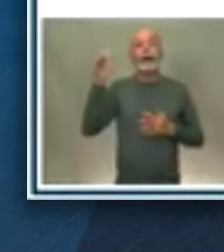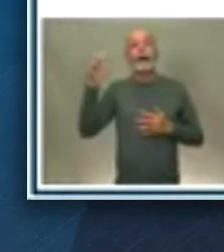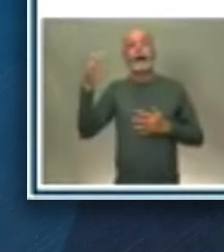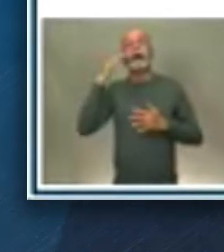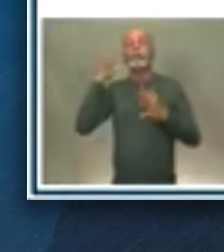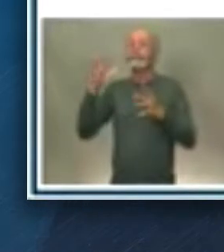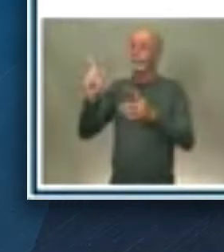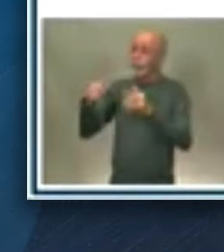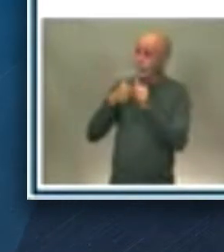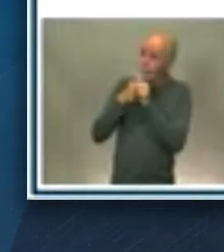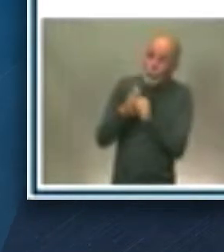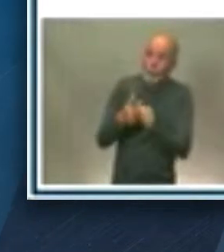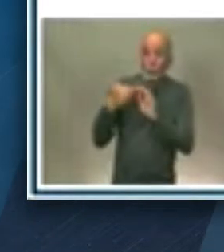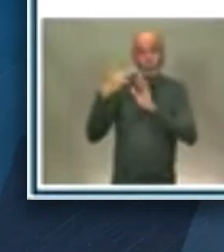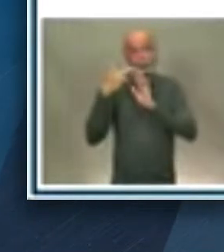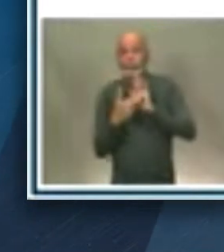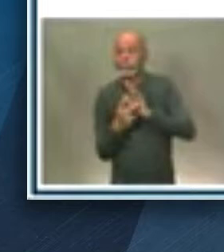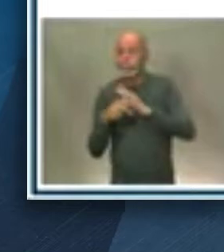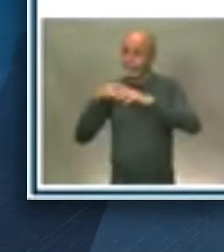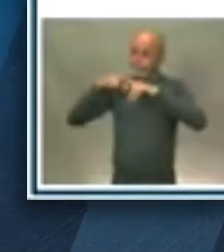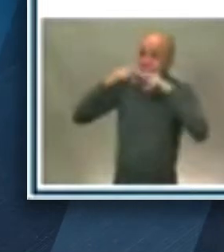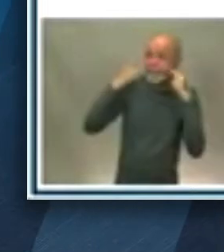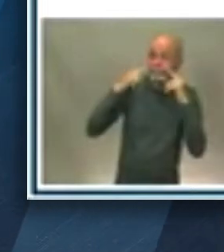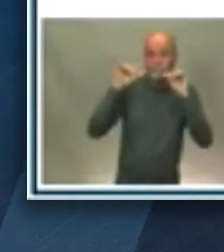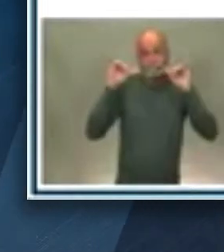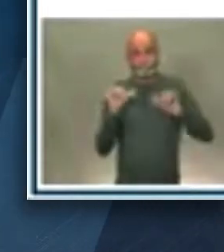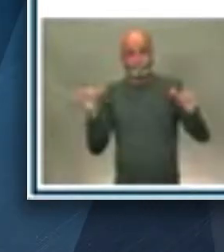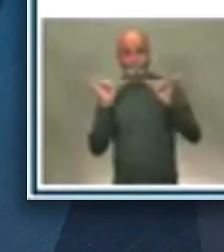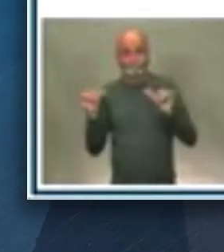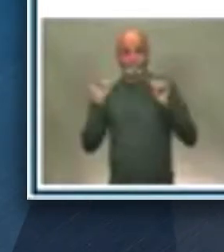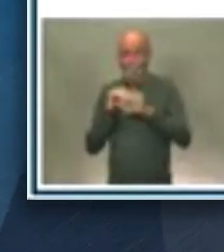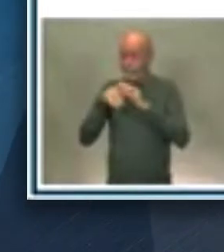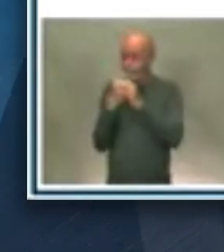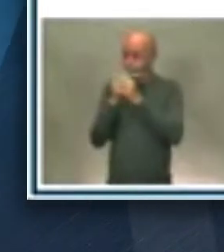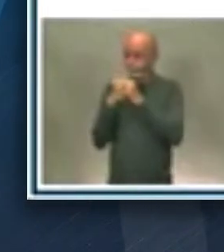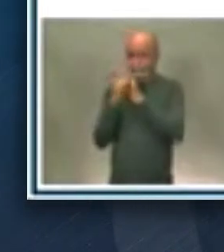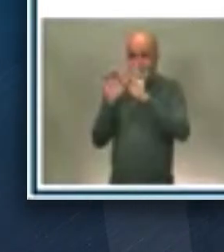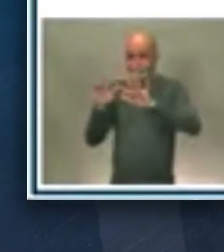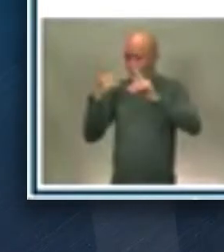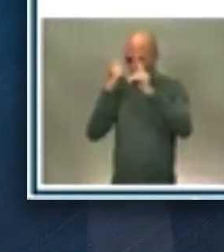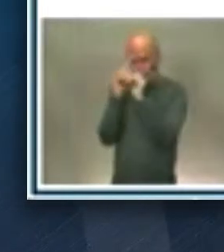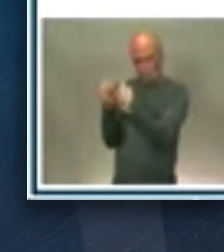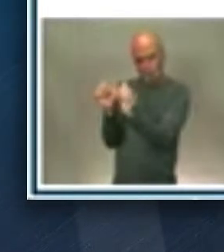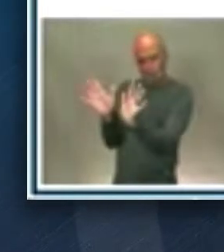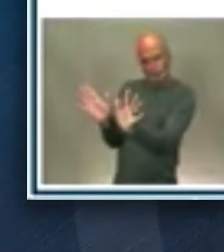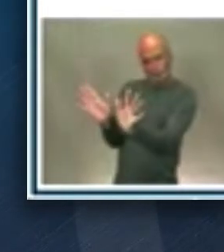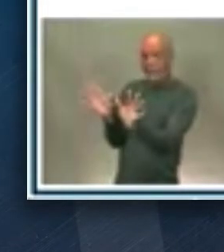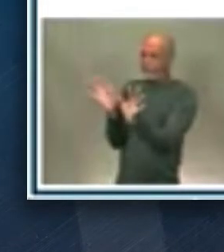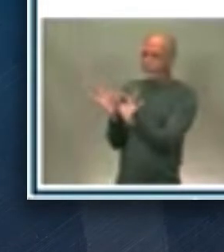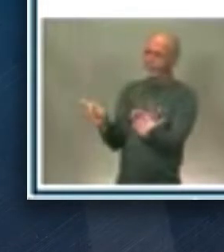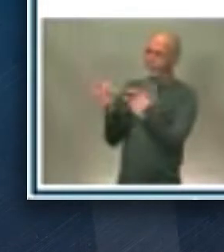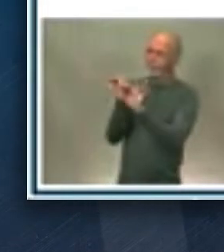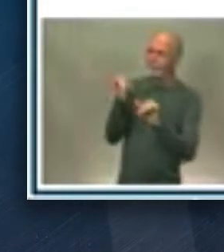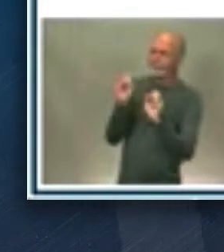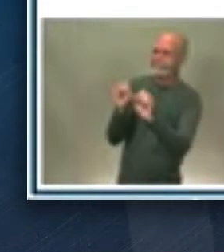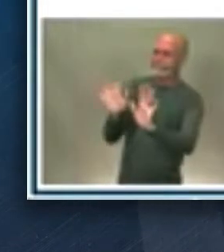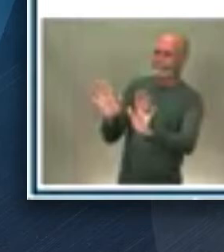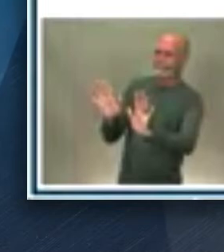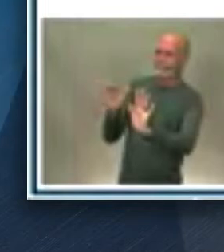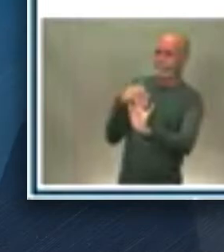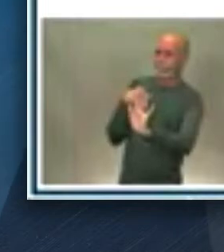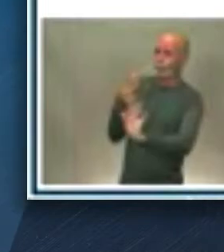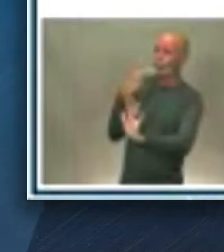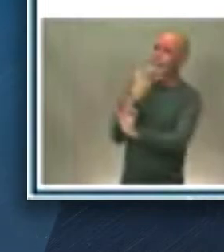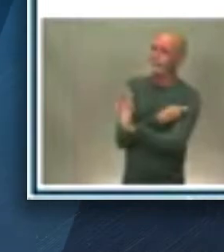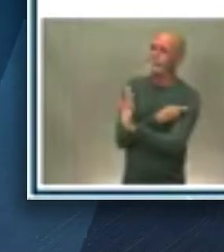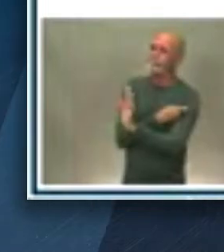health recommendations around masking in indoor places, hand washing, et cetera, remains important even if you're fully vaccinated, because